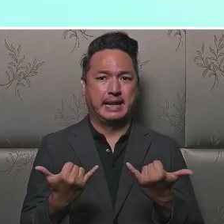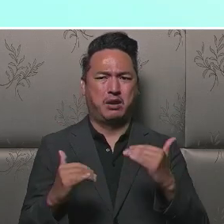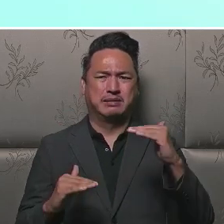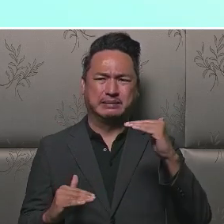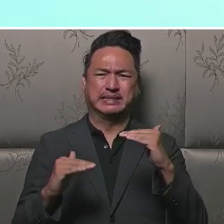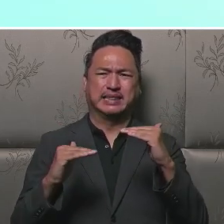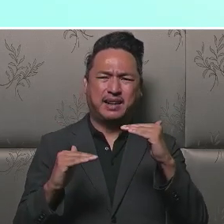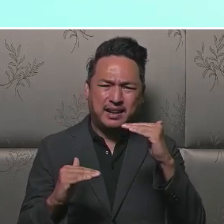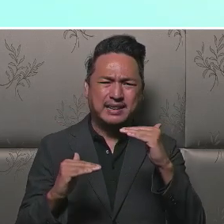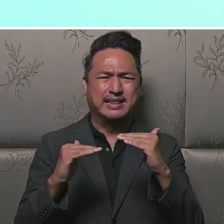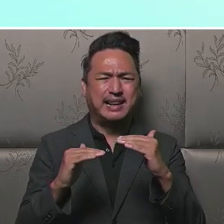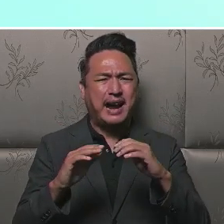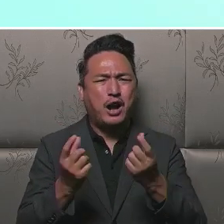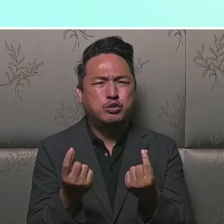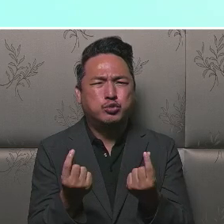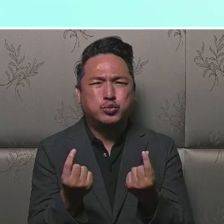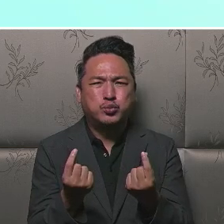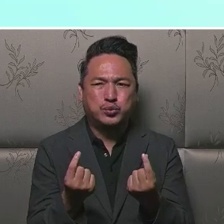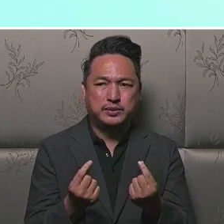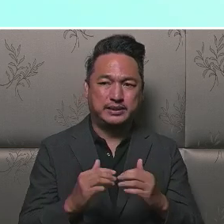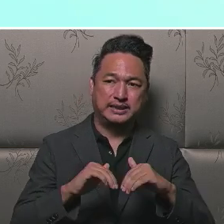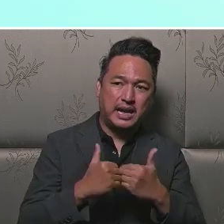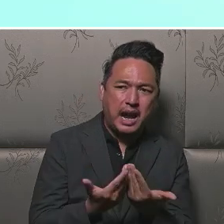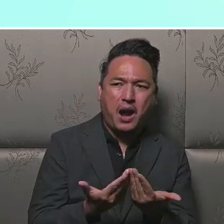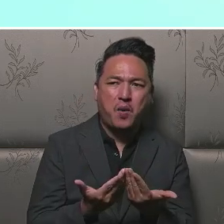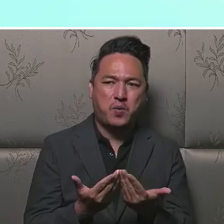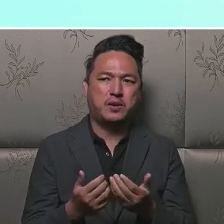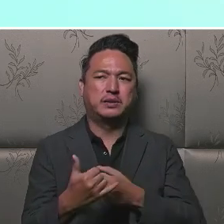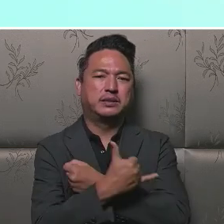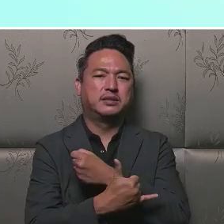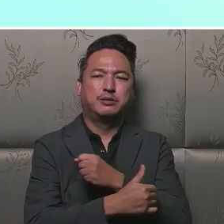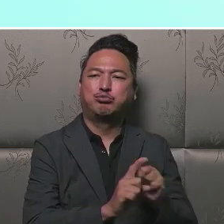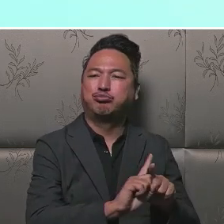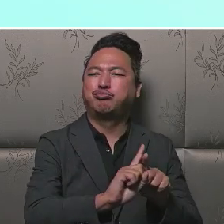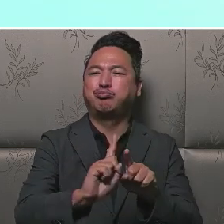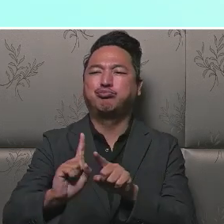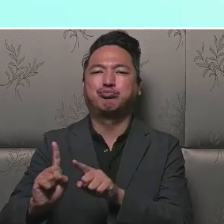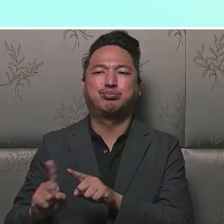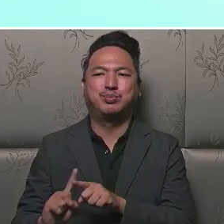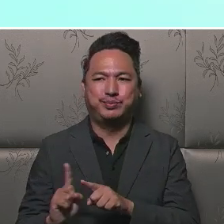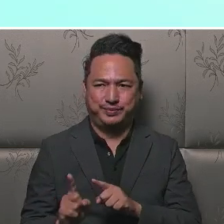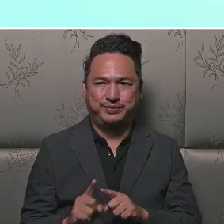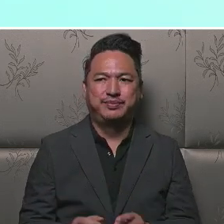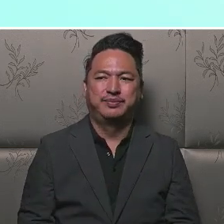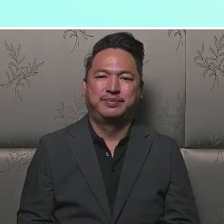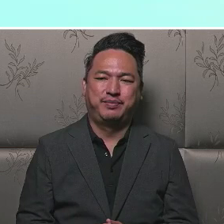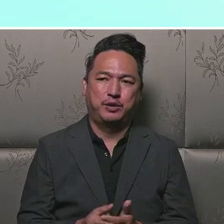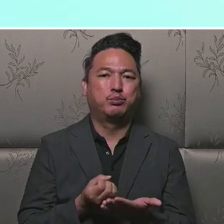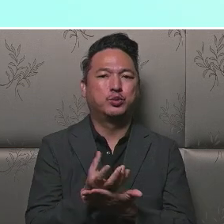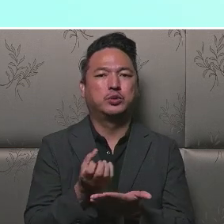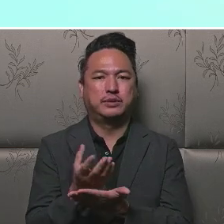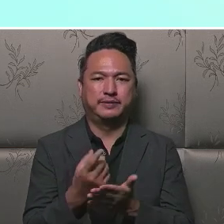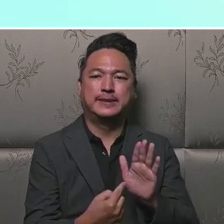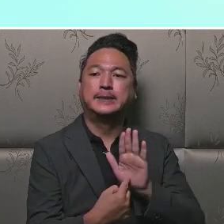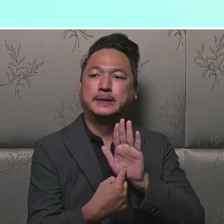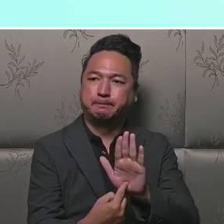instructional approaches, resources, content, technology, pedagogy, strategy, and the way organizations